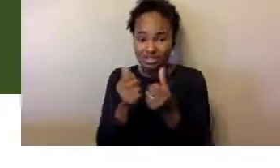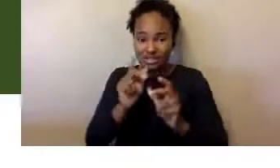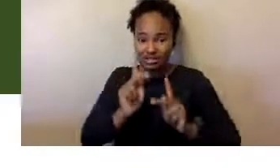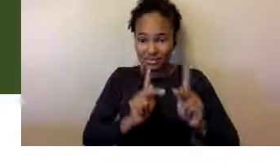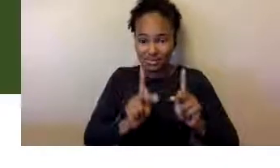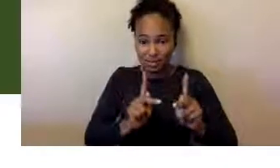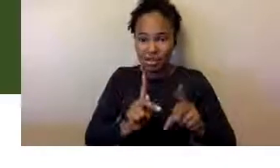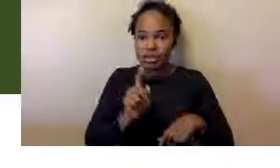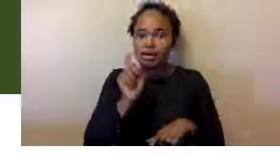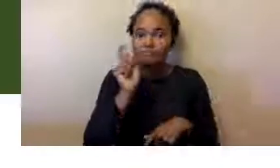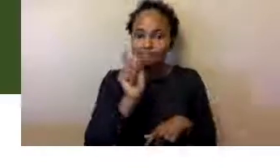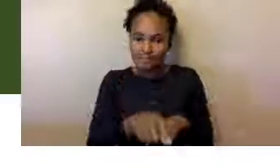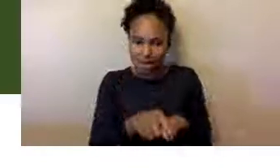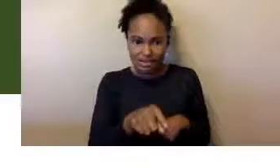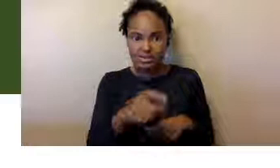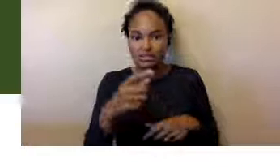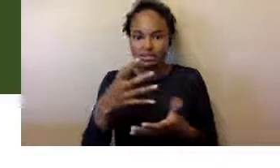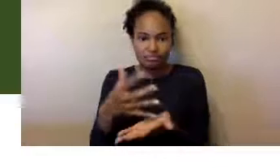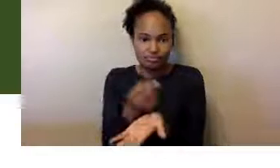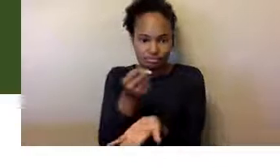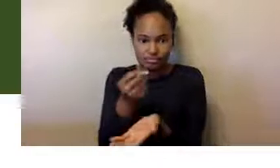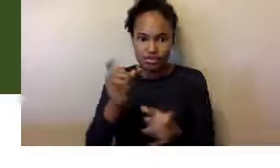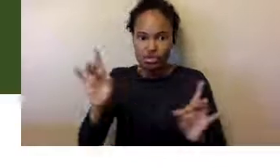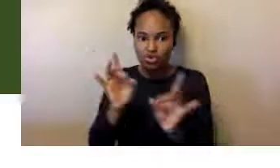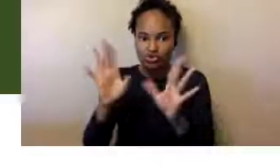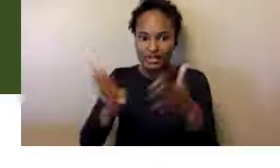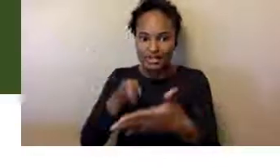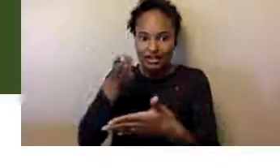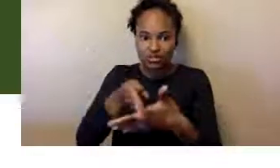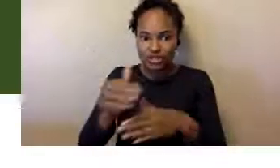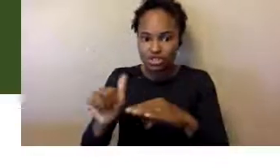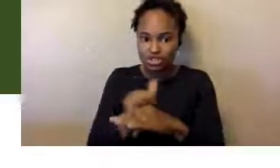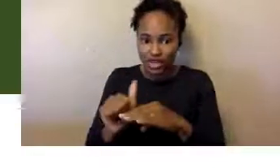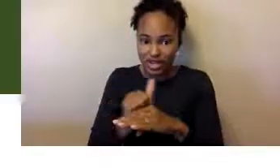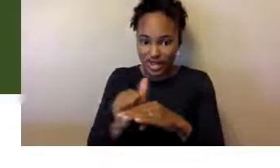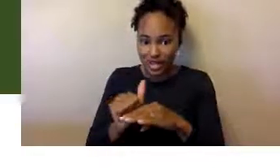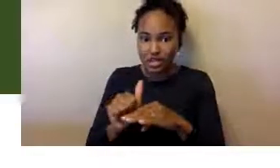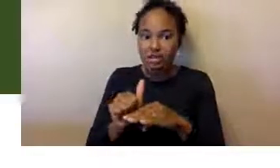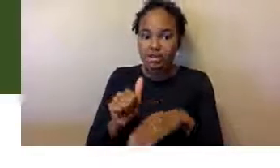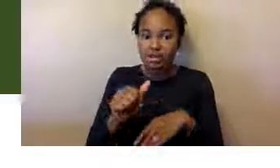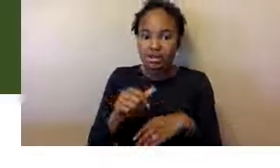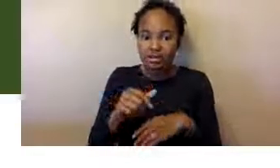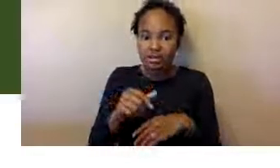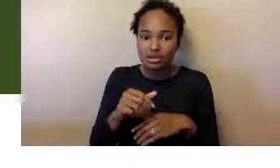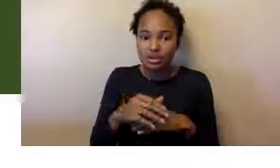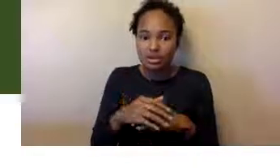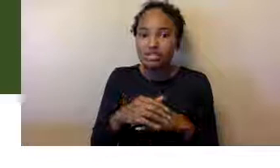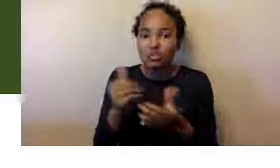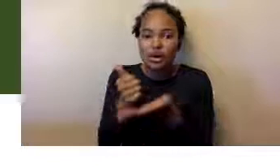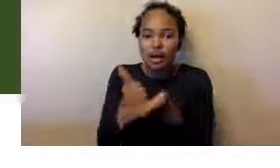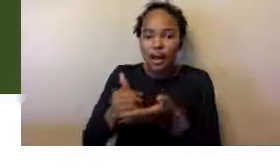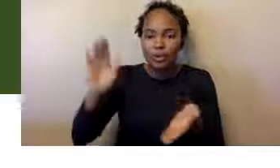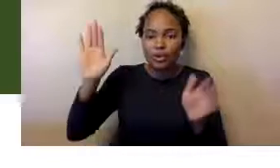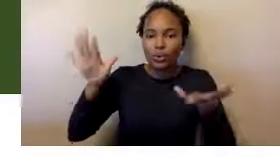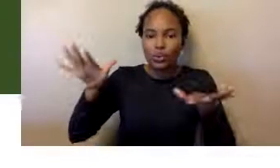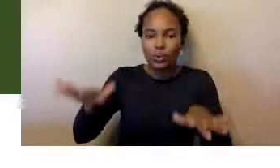receive to de-escalate mental health crises as a reasonable modification to the typical response to